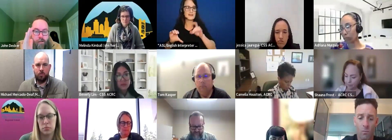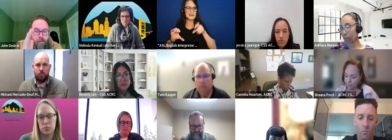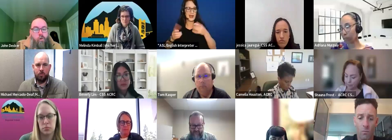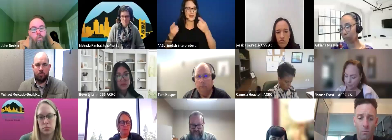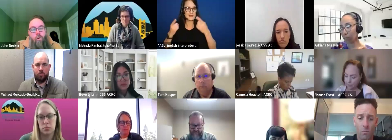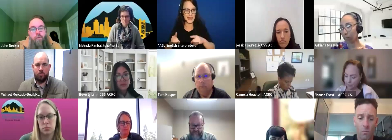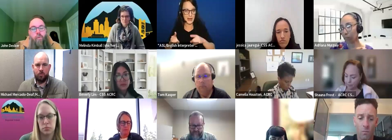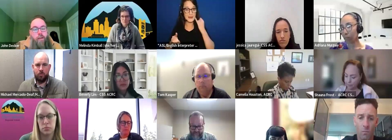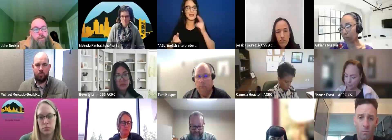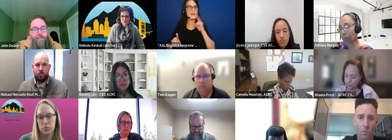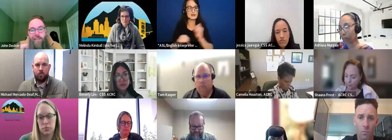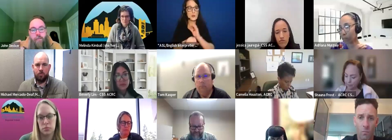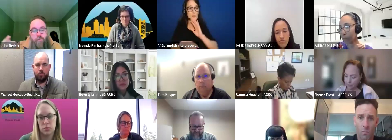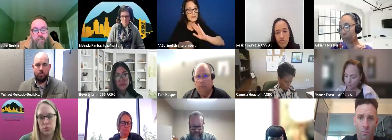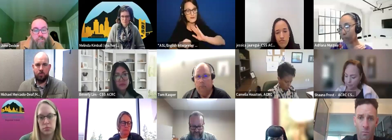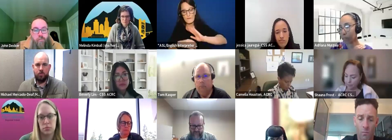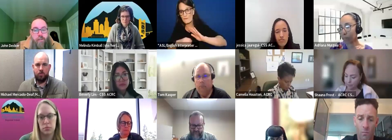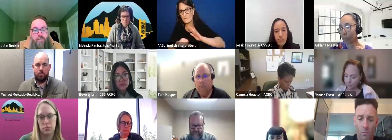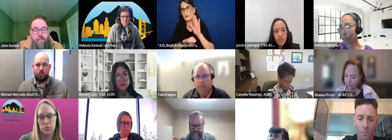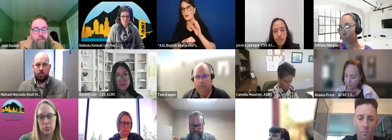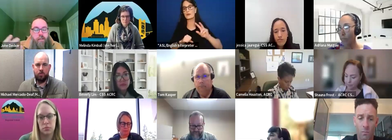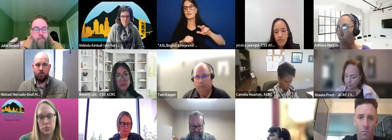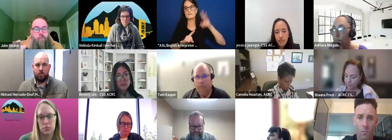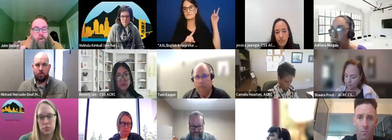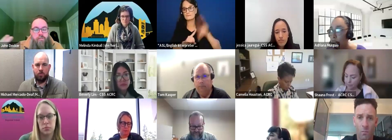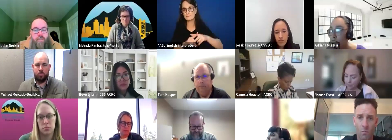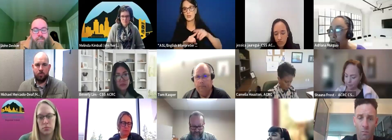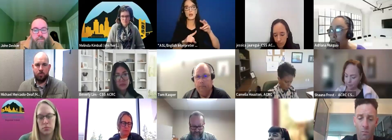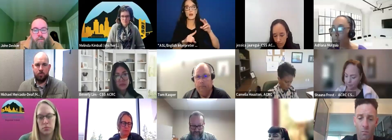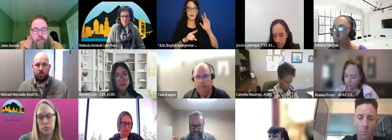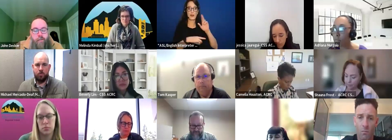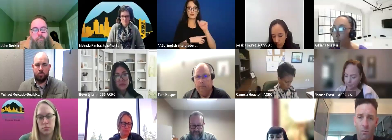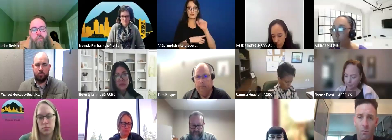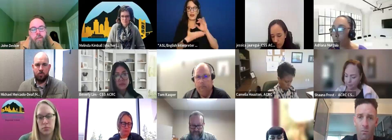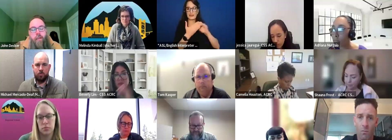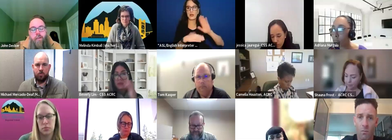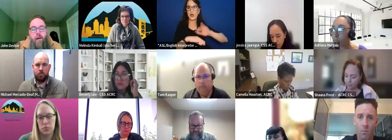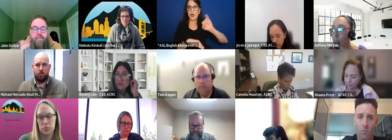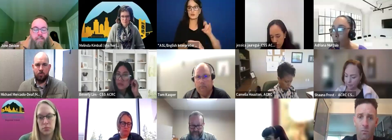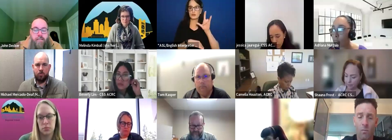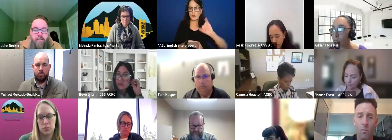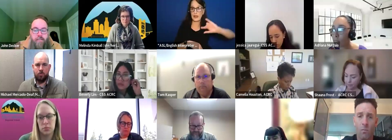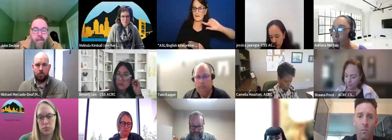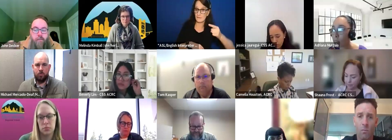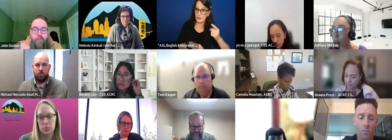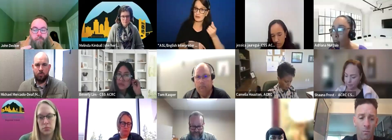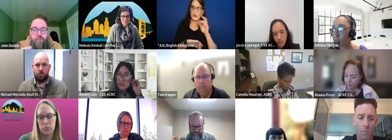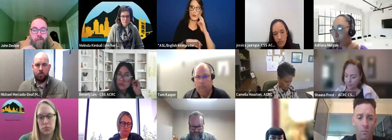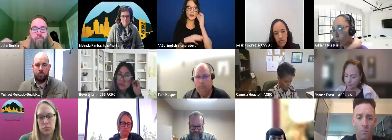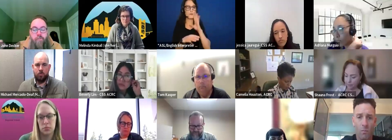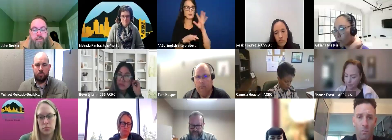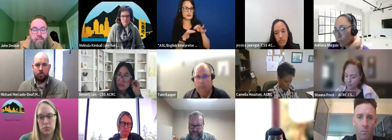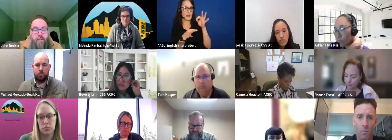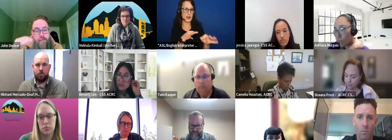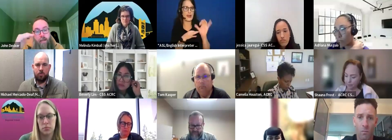July 1, or if we're going to delay the implementation of the rate study, then what do those activities look like? And the context to this is that